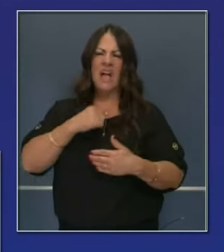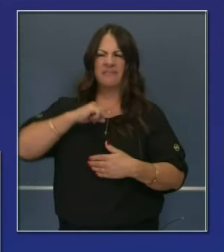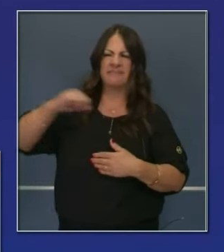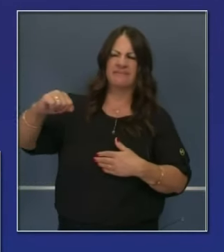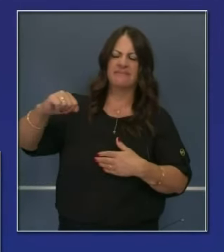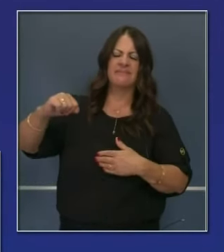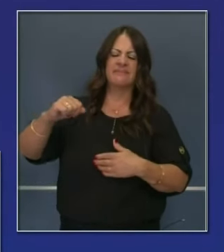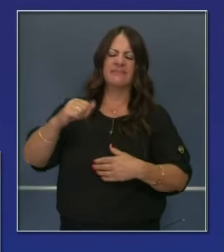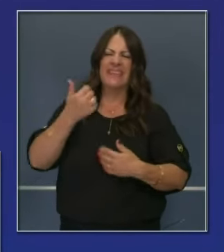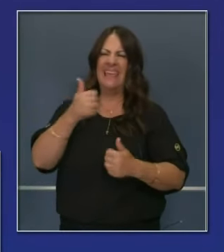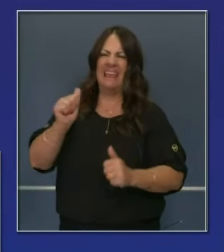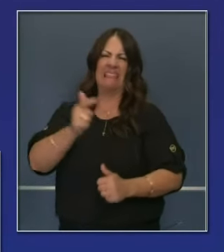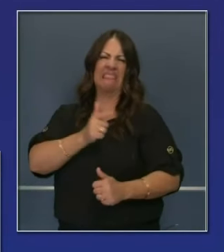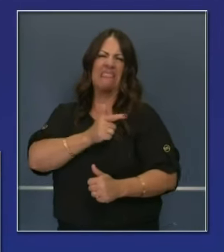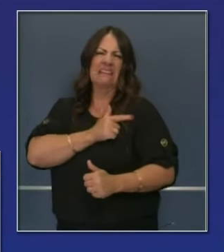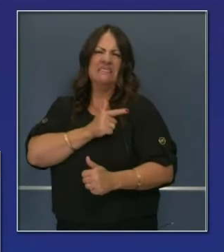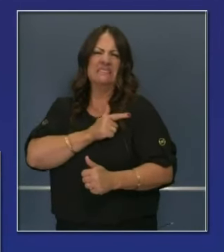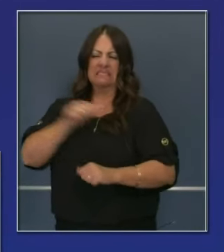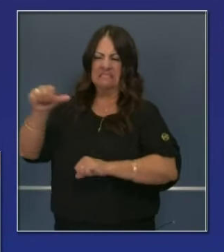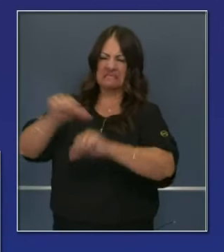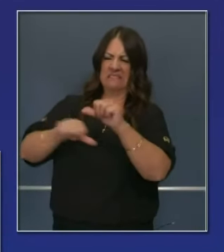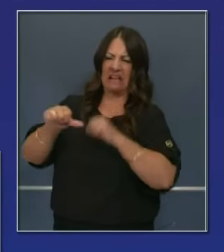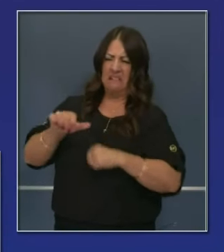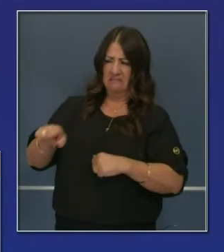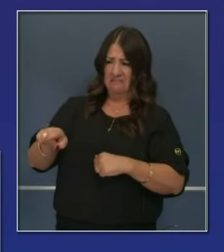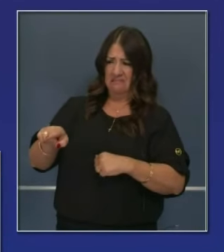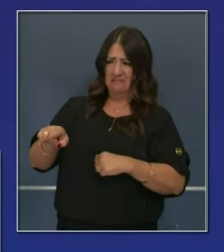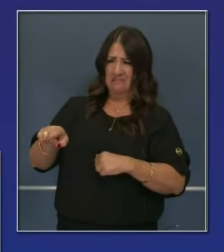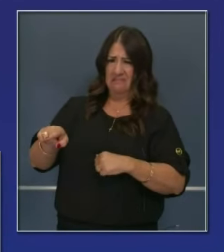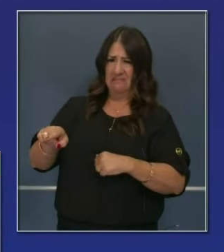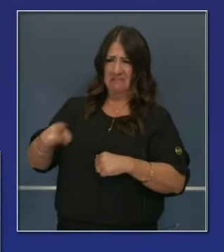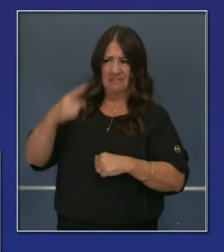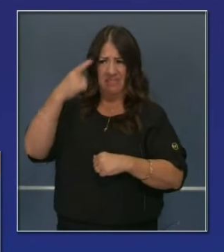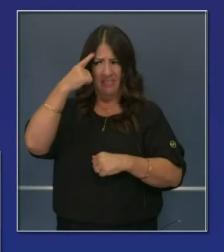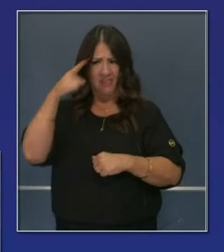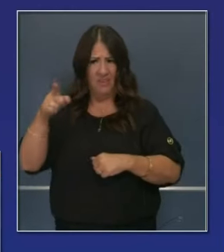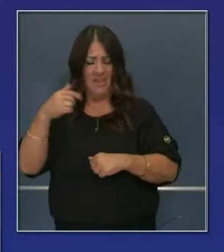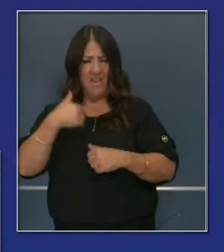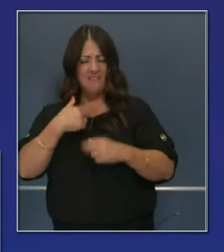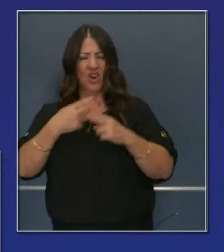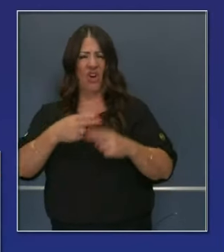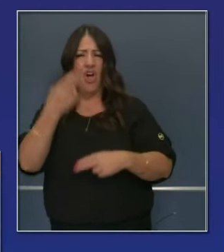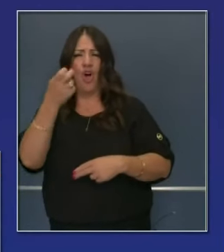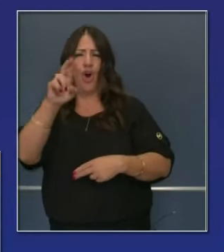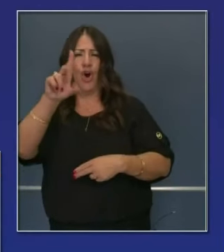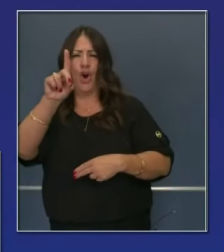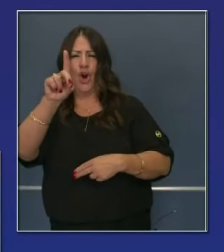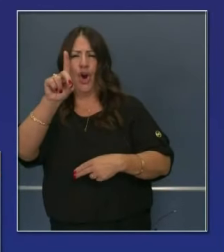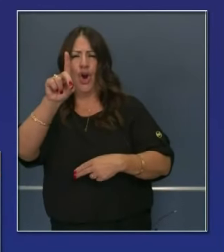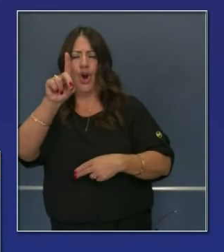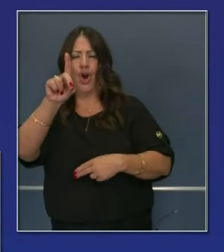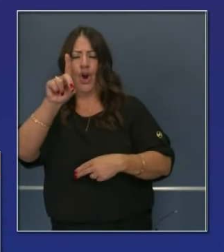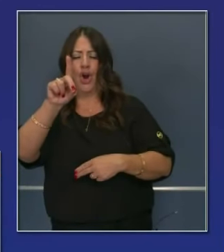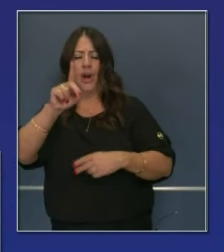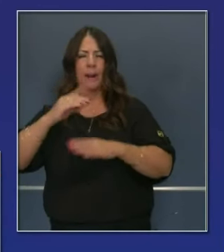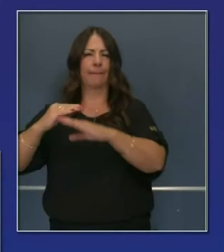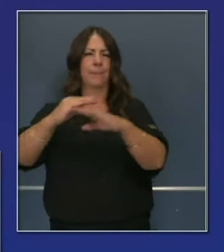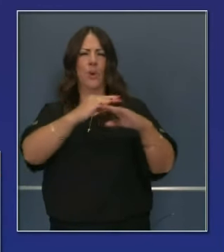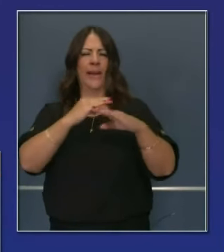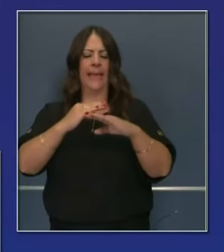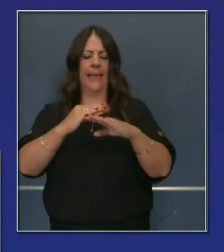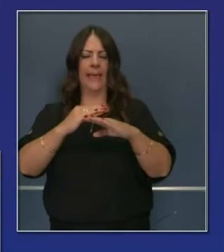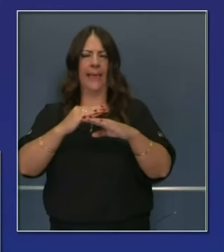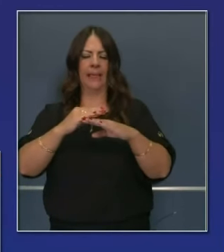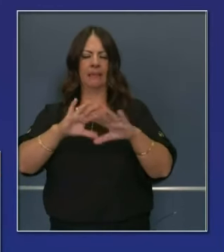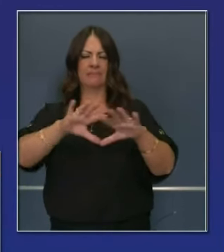science, almost the TV punditry, as it relates to some notion of herd immunity, or someone that happens to work for one of our